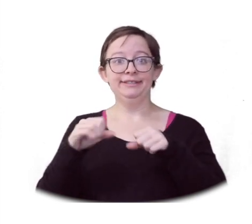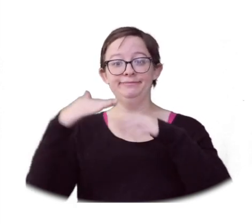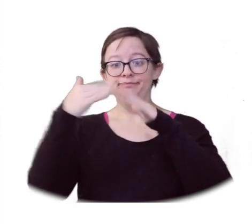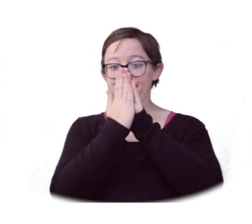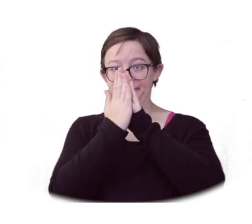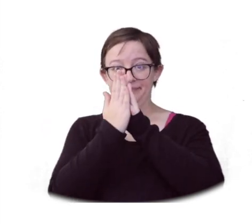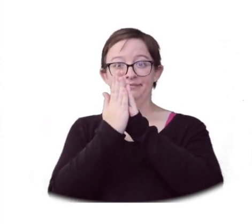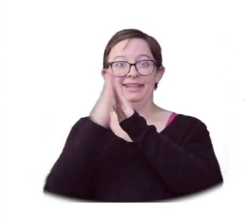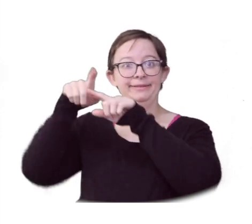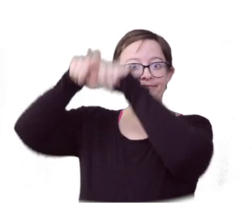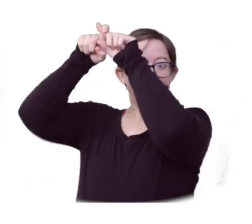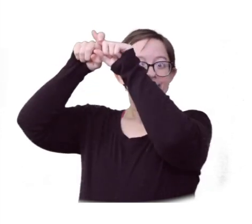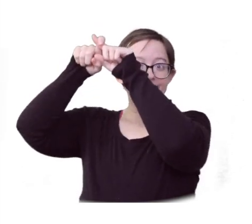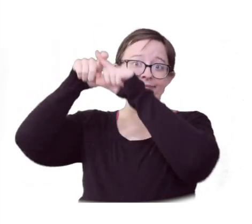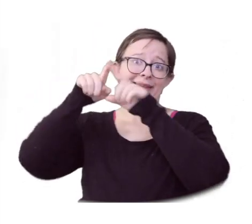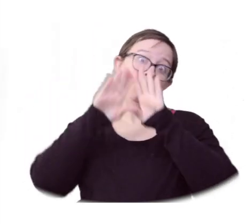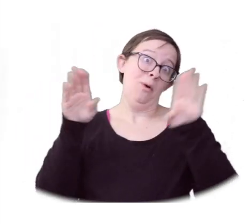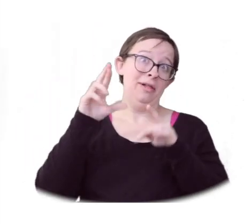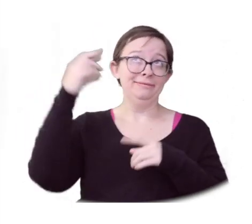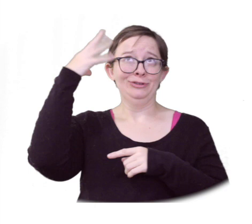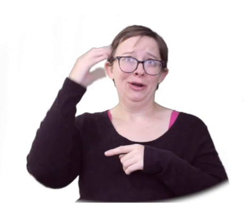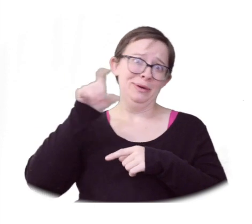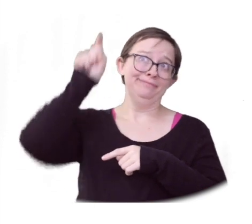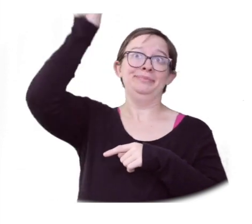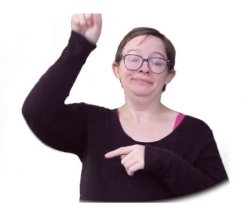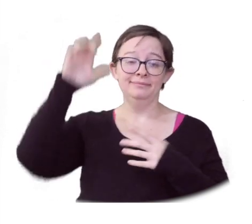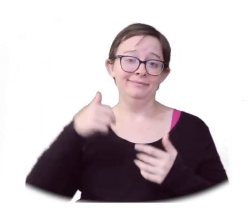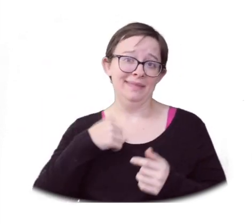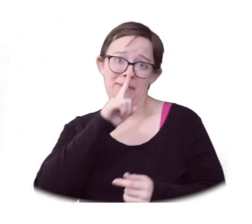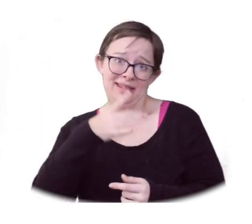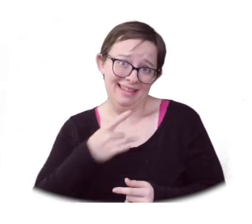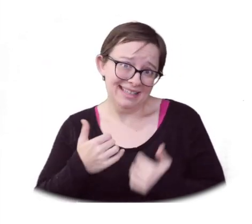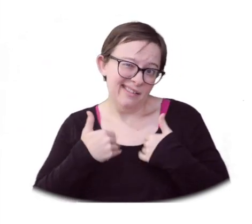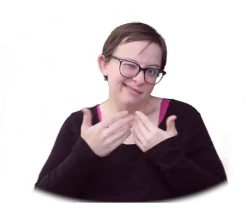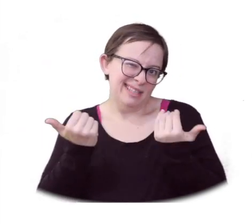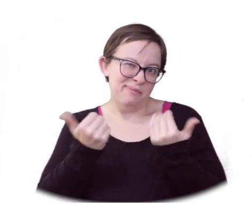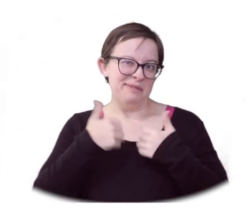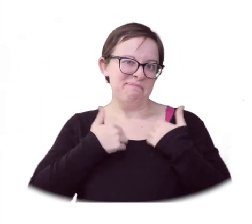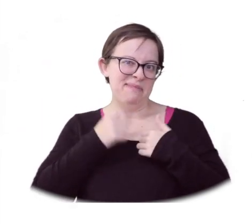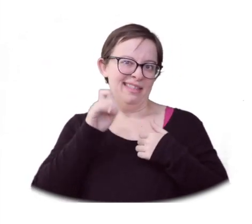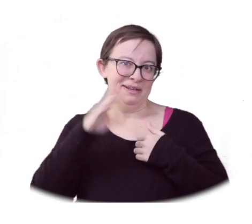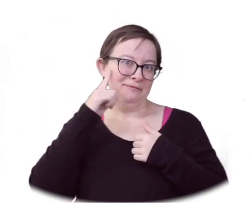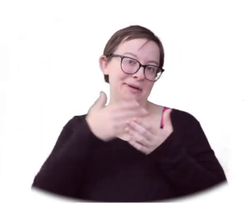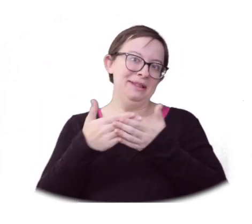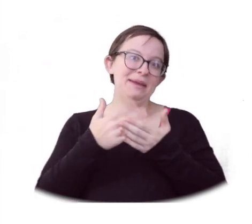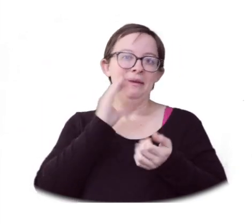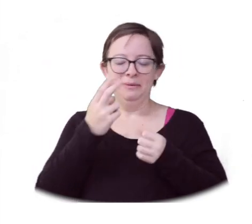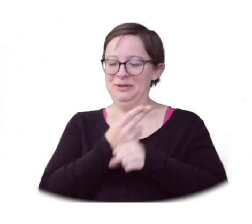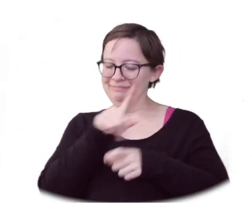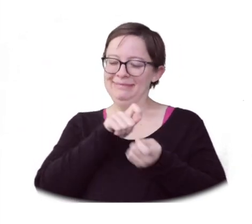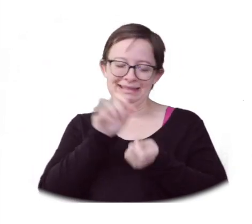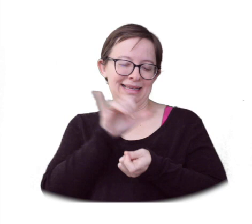down. It can just hook on the wall, or it can hook high up in your shower if you really want it to. I really liked having a separate little bathtub for the